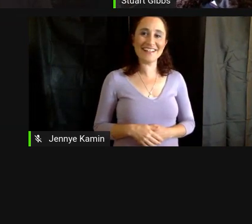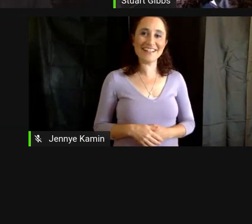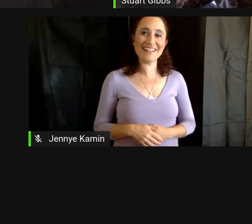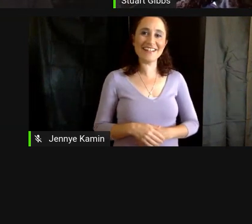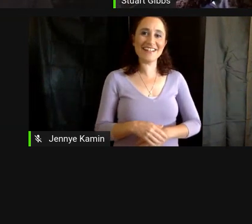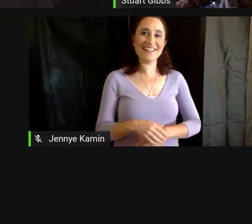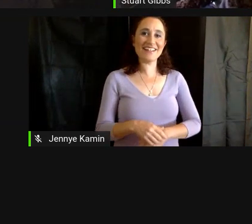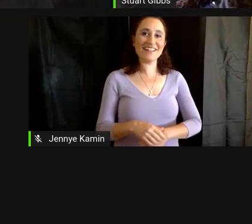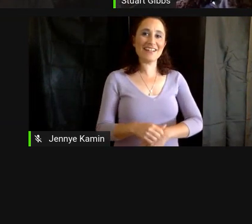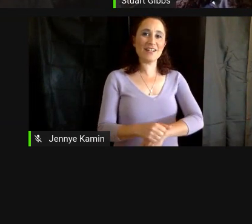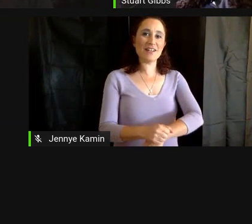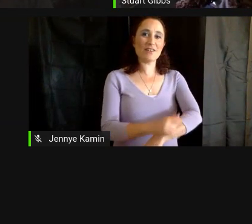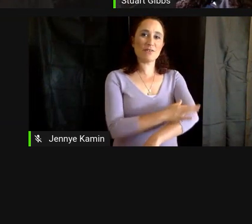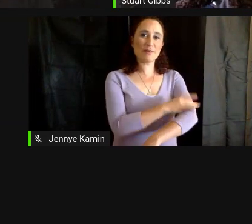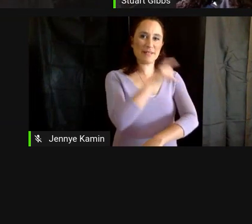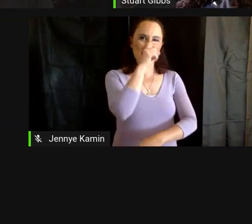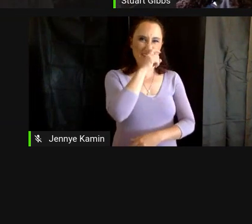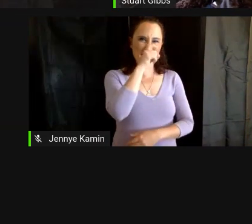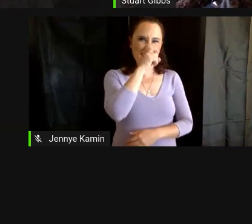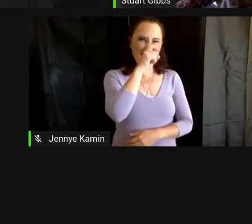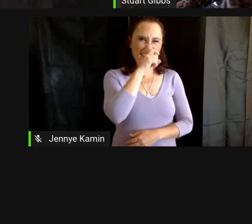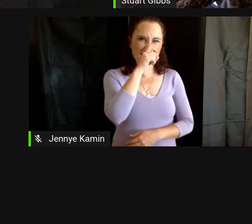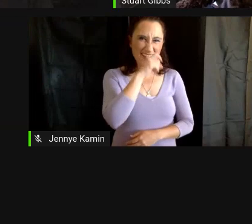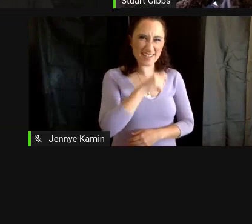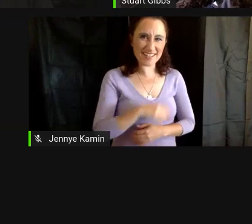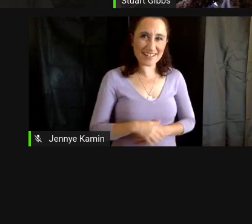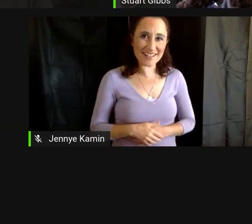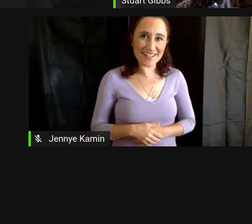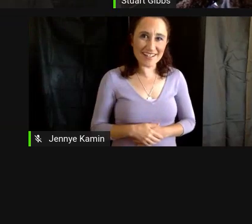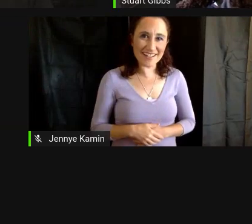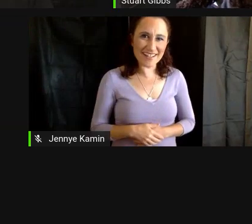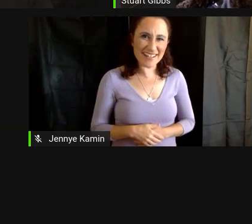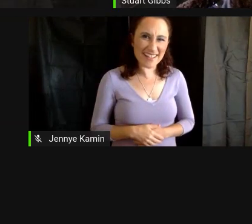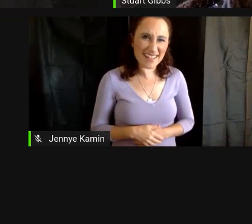creepy, really, really creepy doll. You.